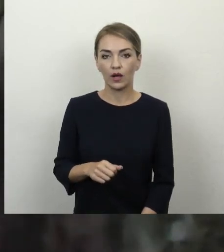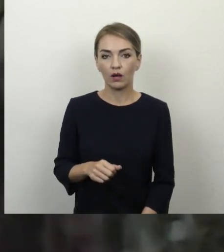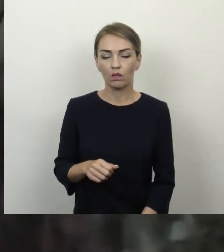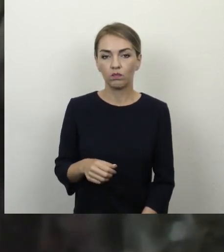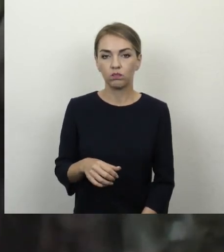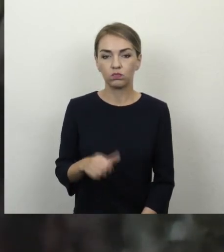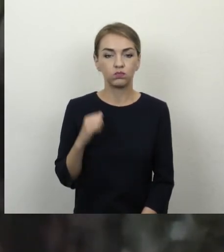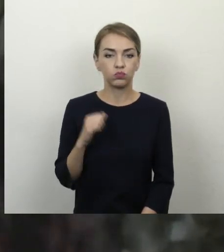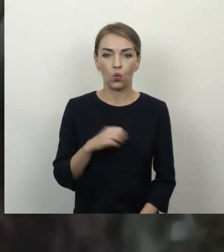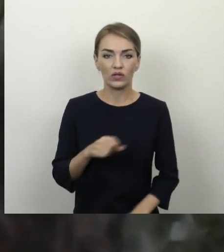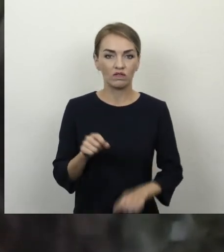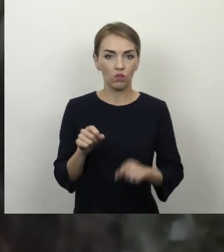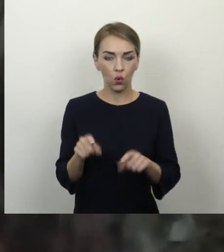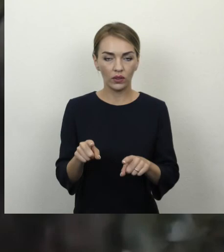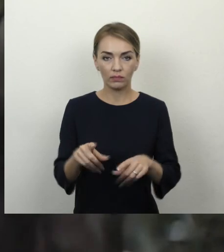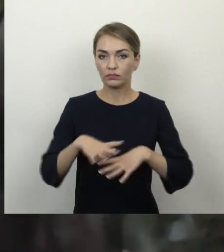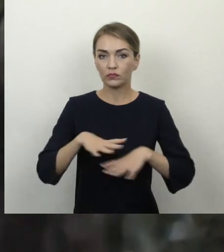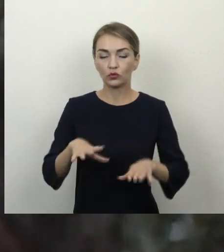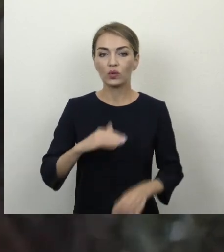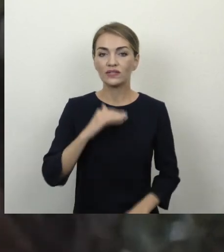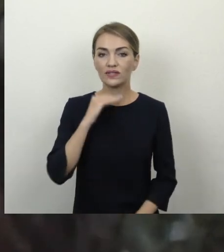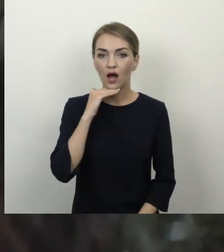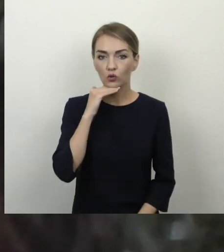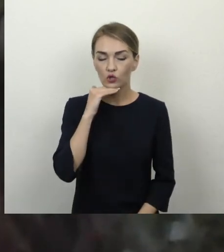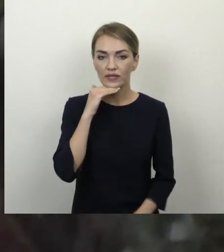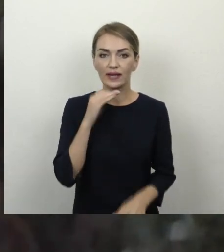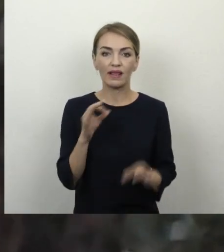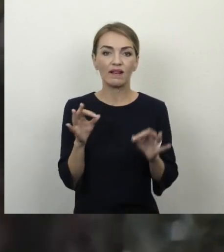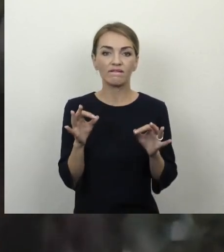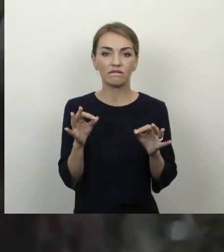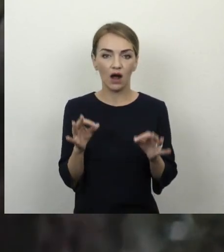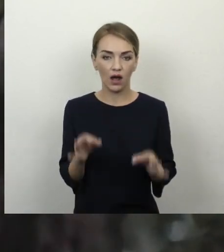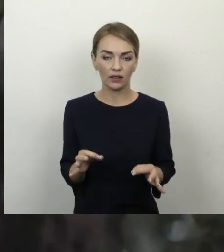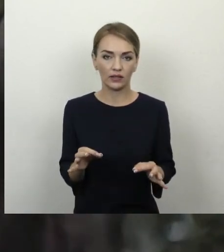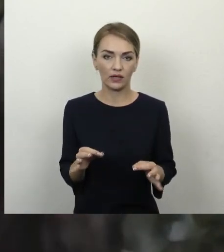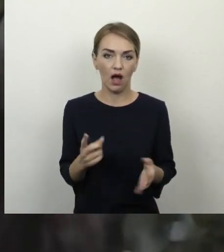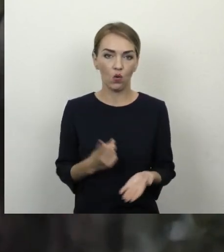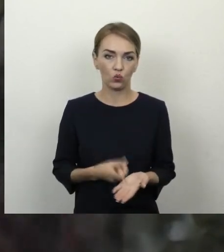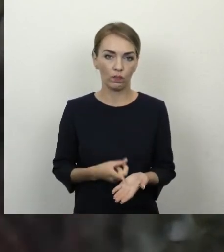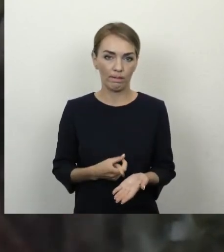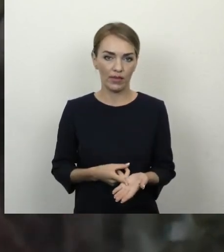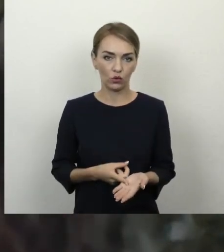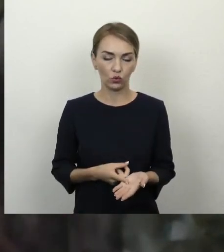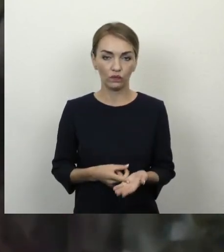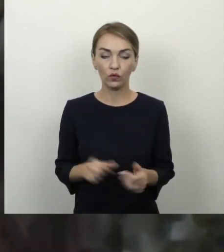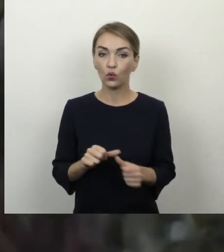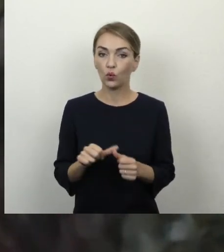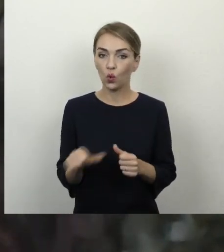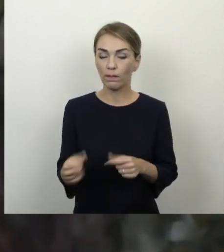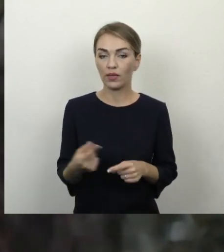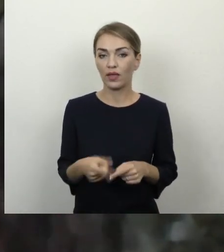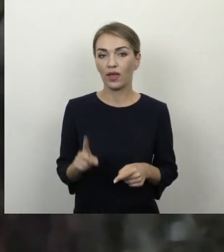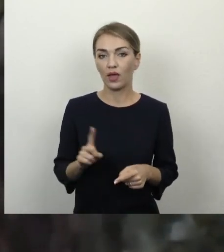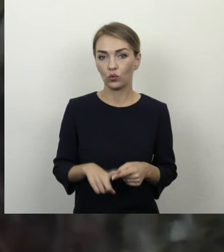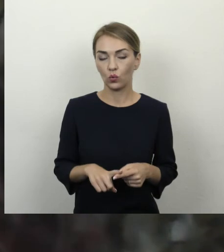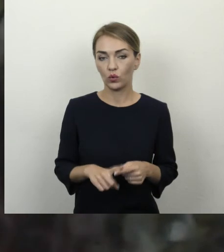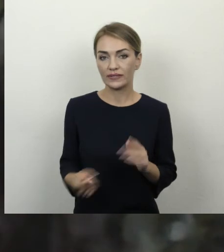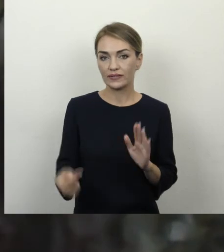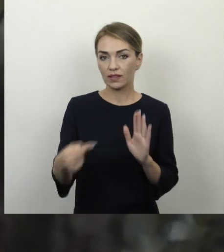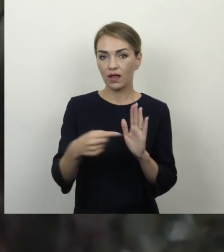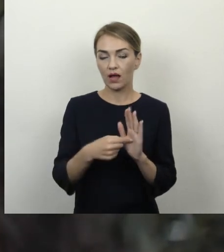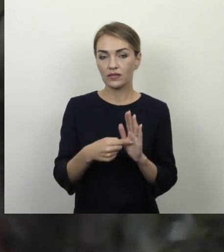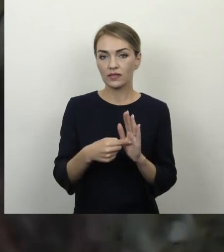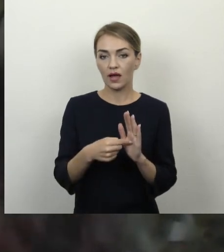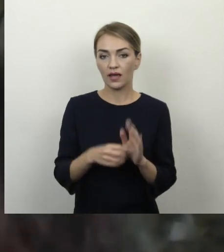and it was arbitrary conclusion made by the court since the court didn't